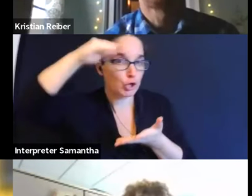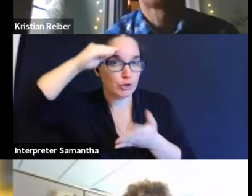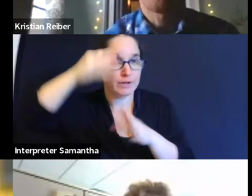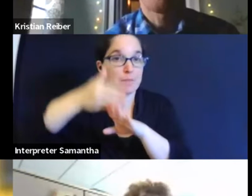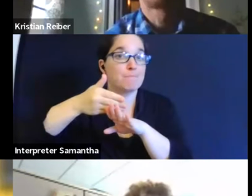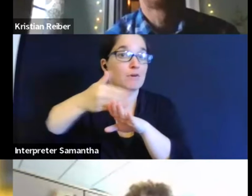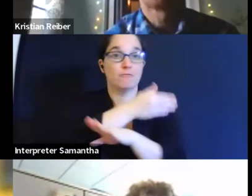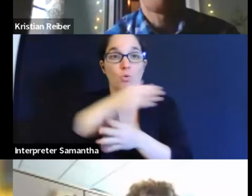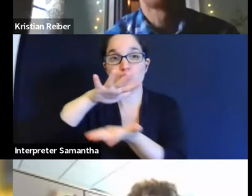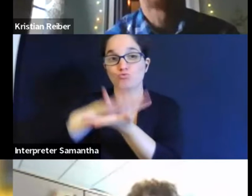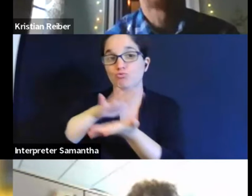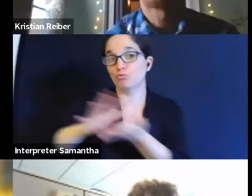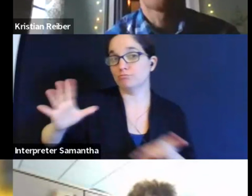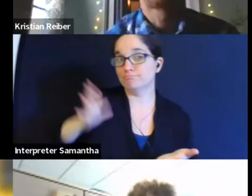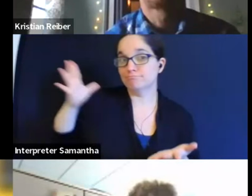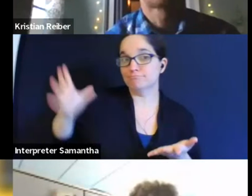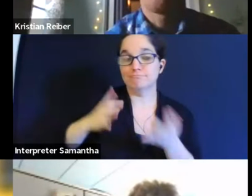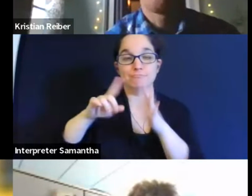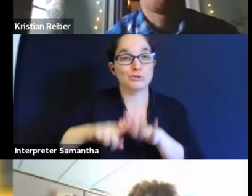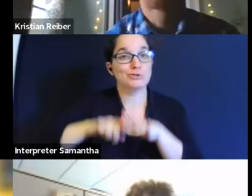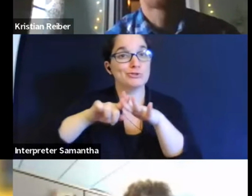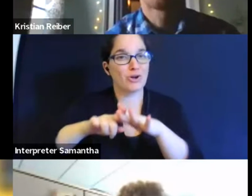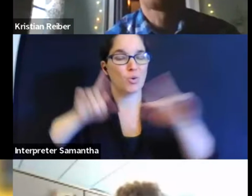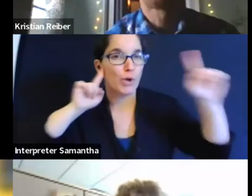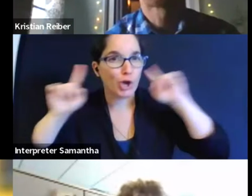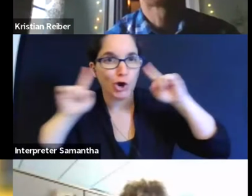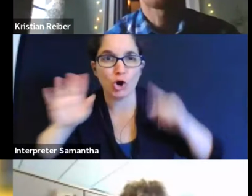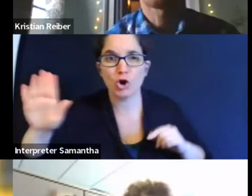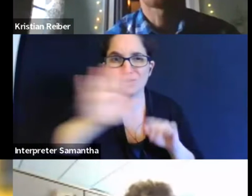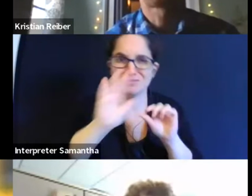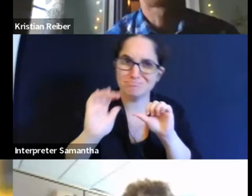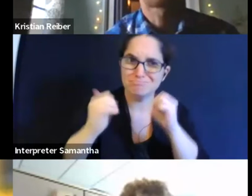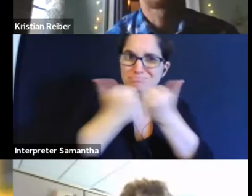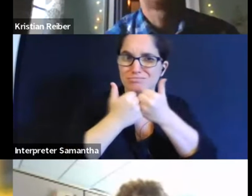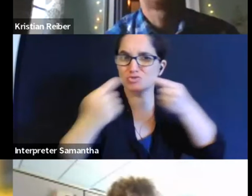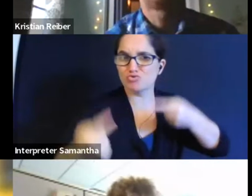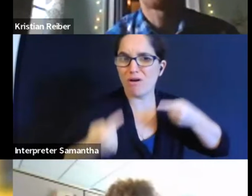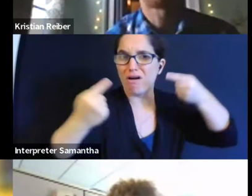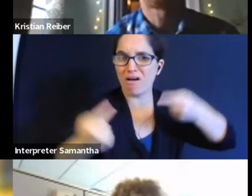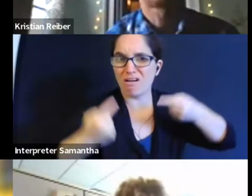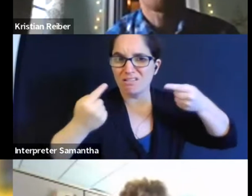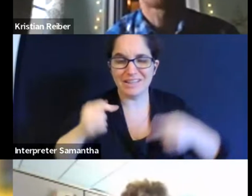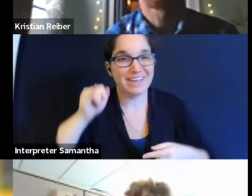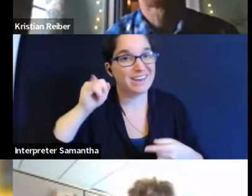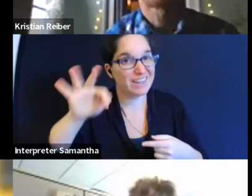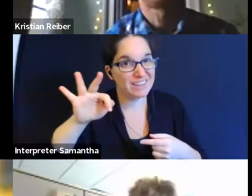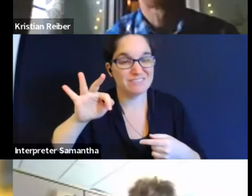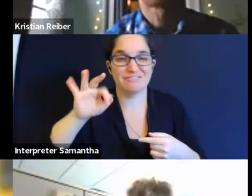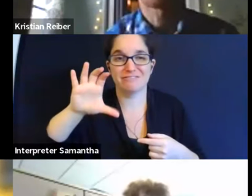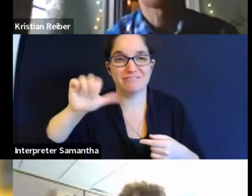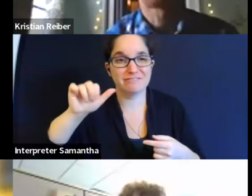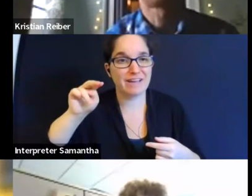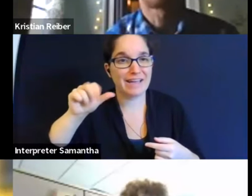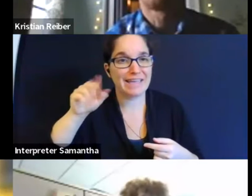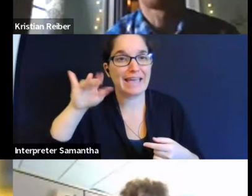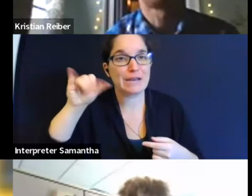starting. We heard from so many of you of the challenges going on with cannabis use in the school, and we really just wanted to